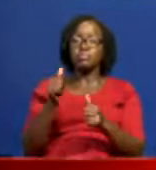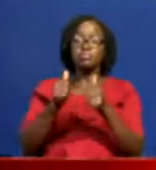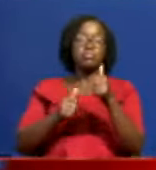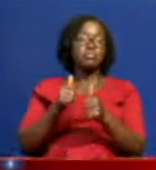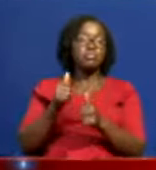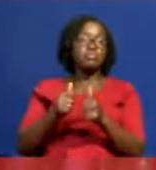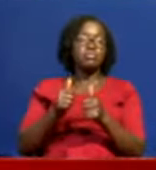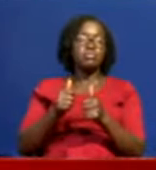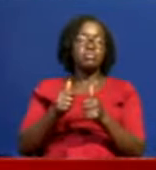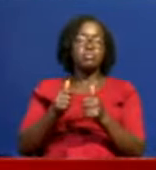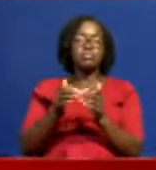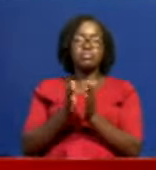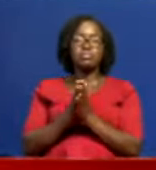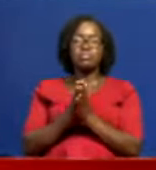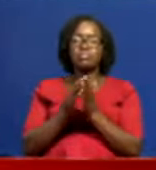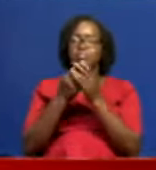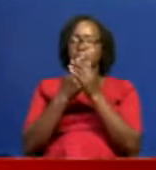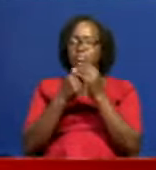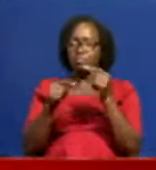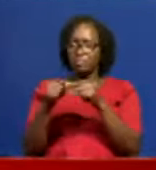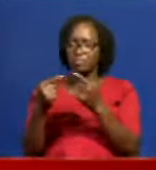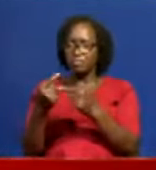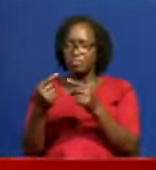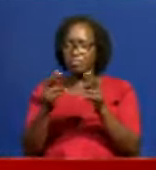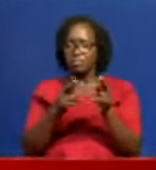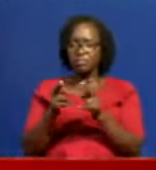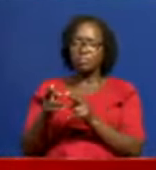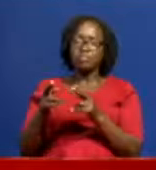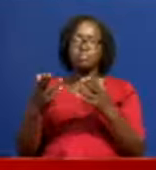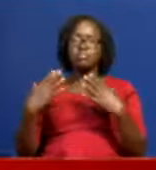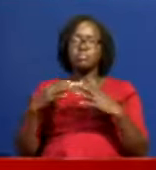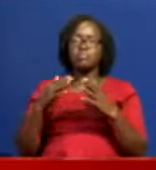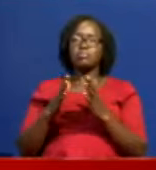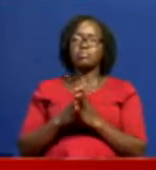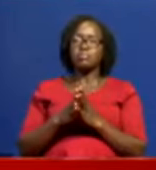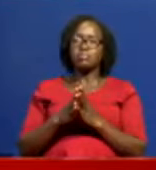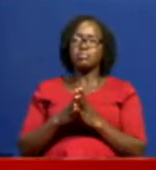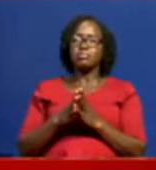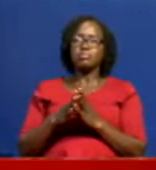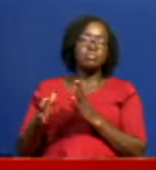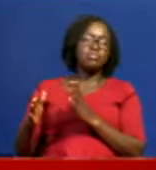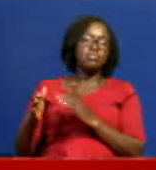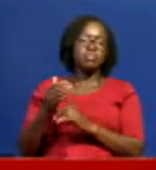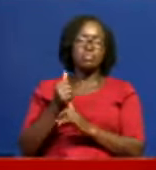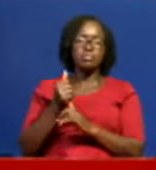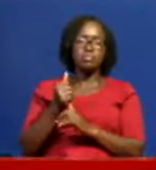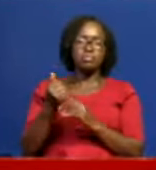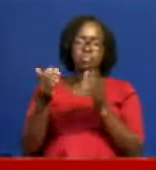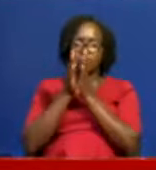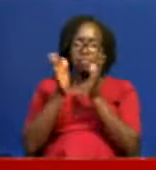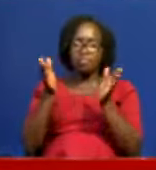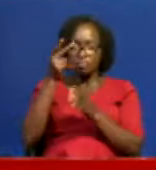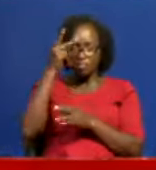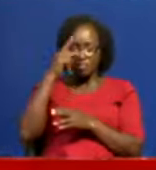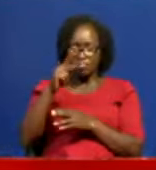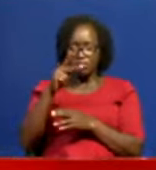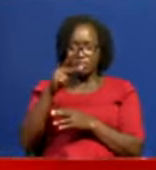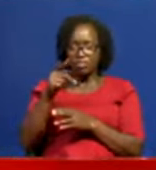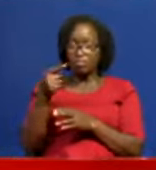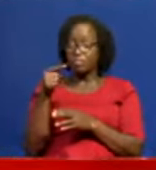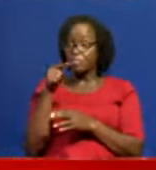the disenfranchisement of ordinary people is the yardstick of public policy. This